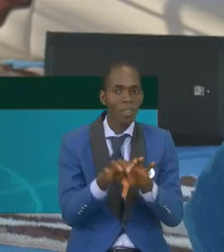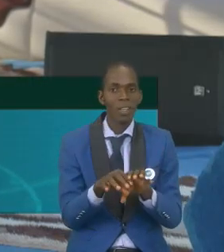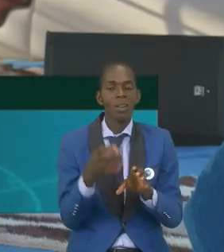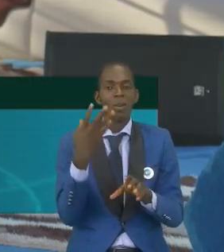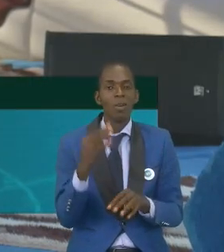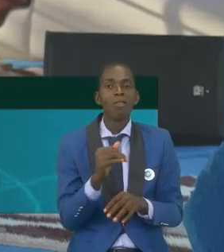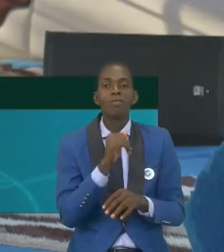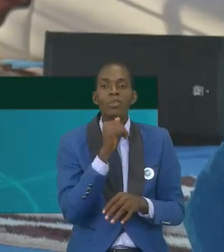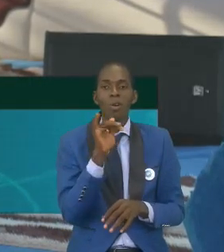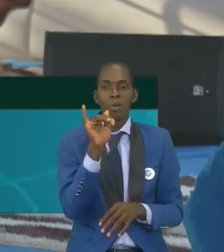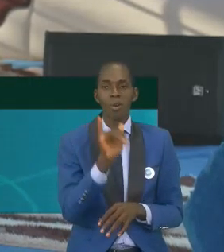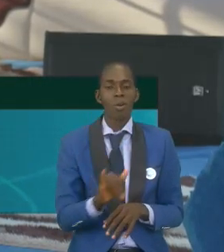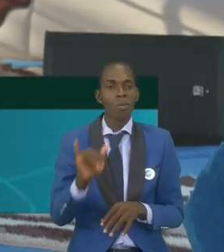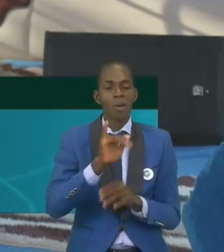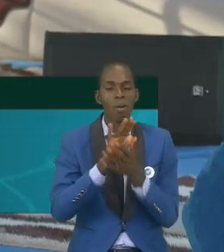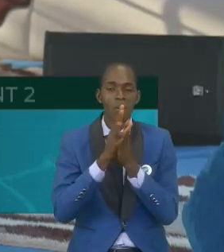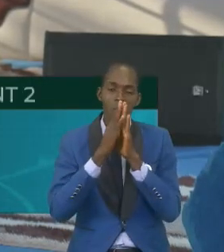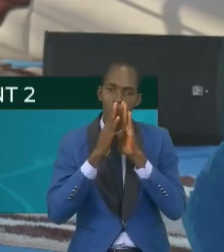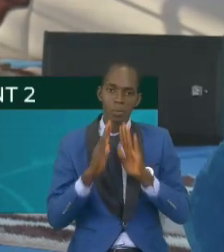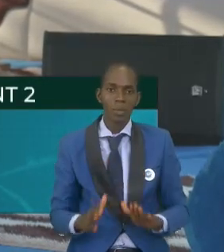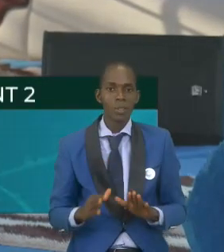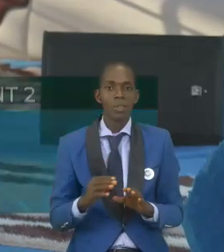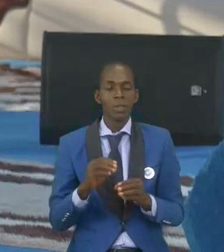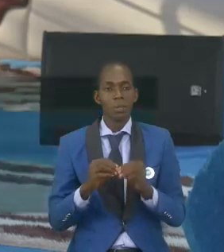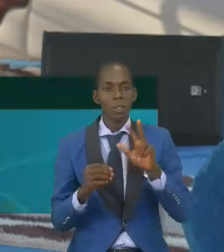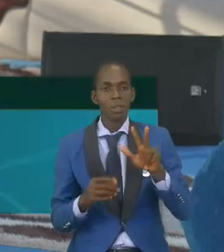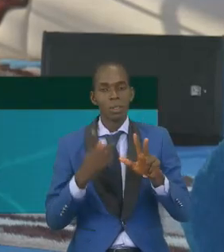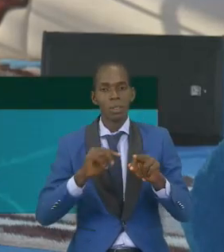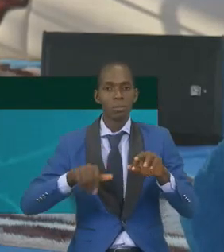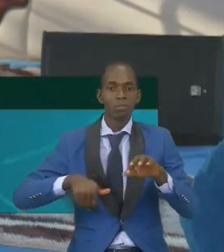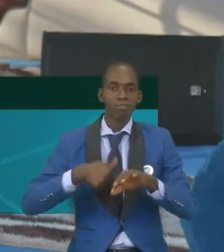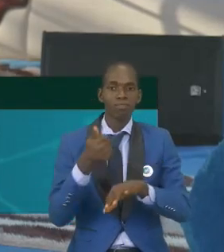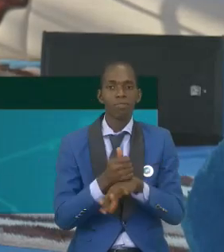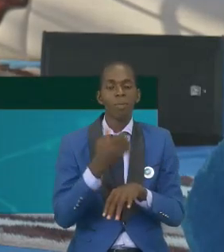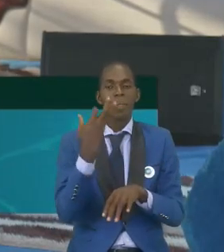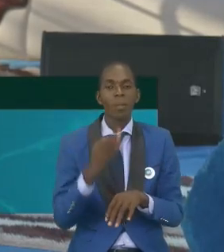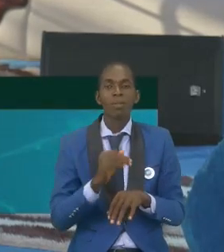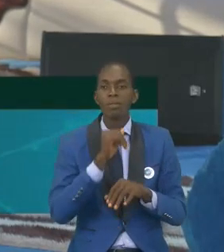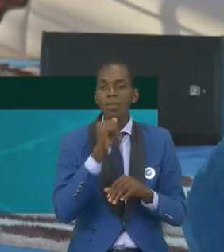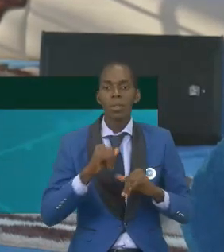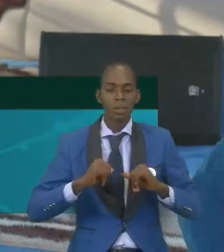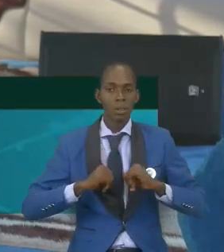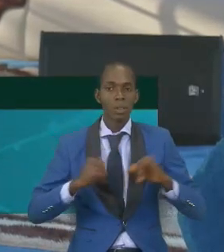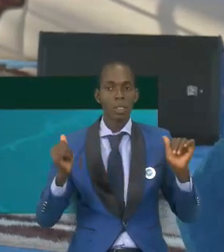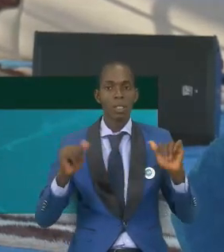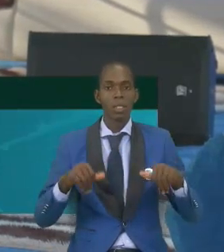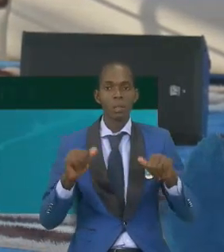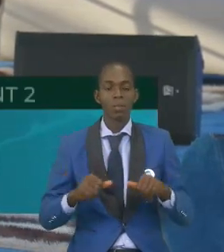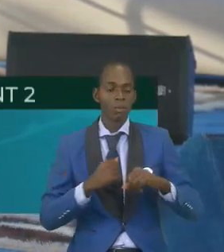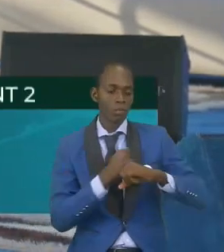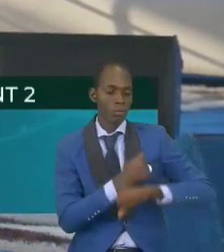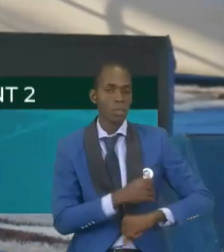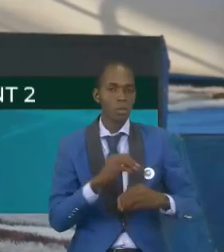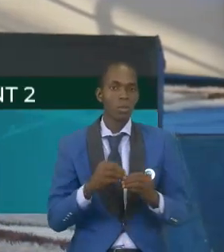uncommon peace. Number three, the confirmation of undeniable protection. Look at that. Number